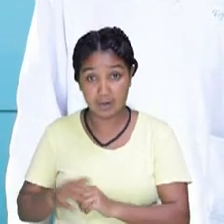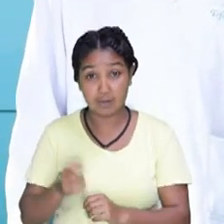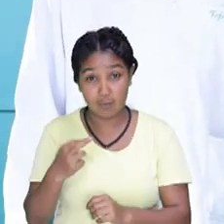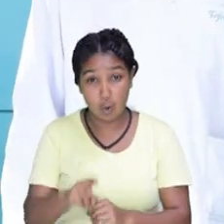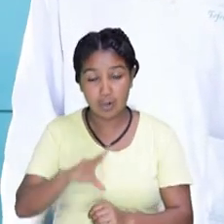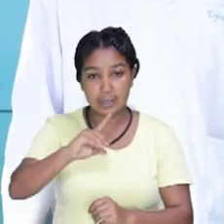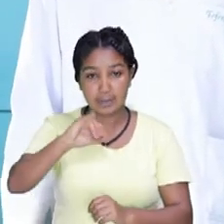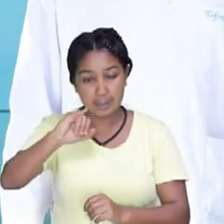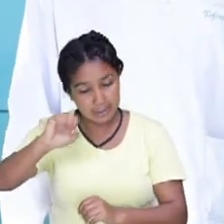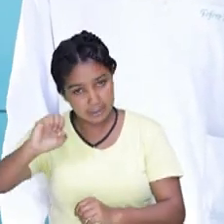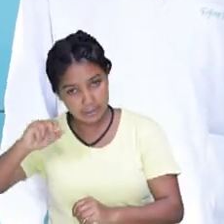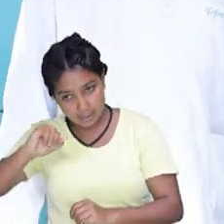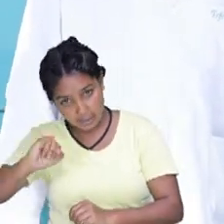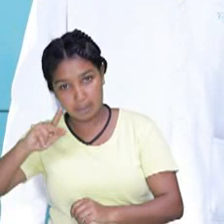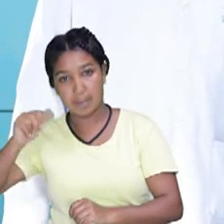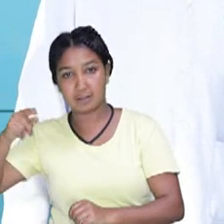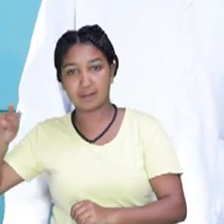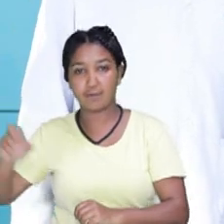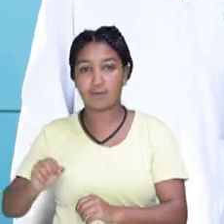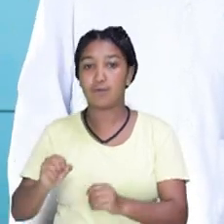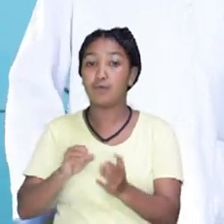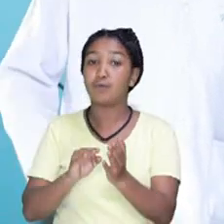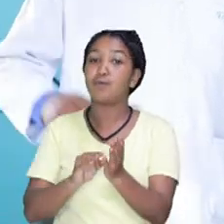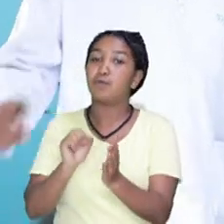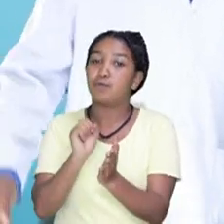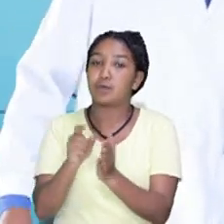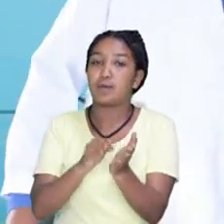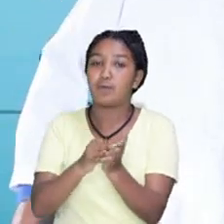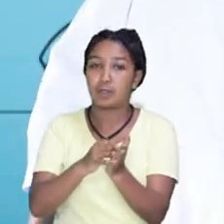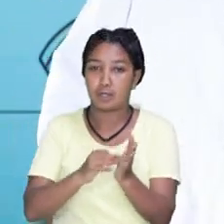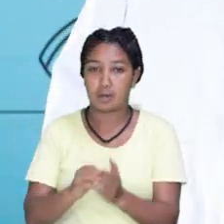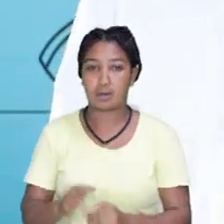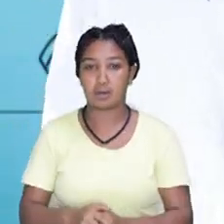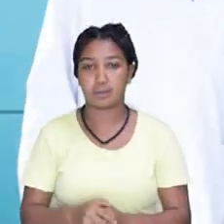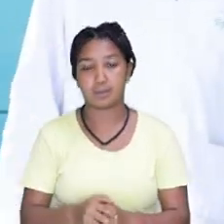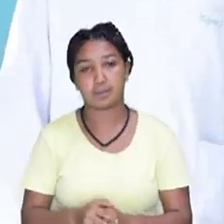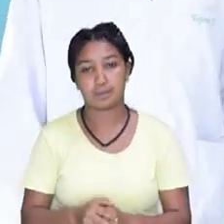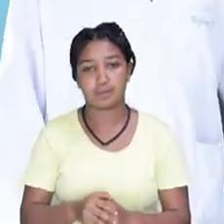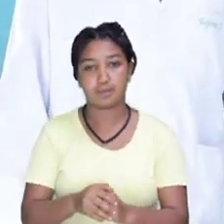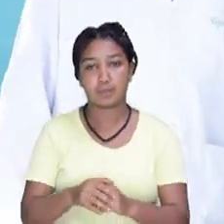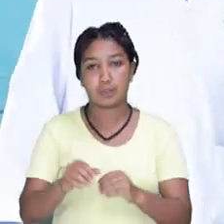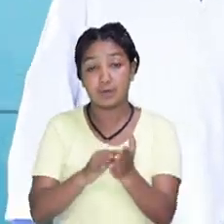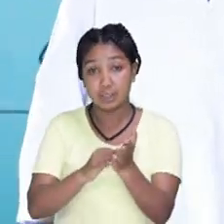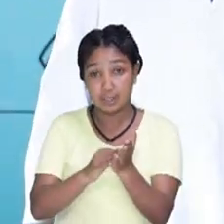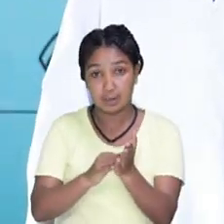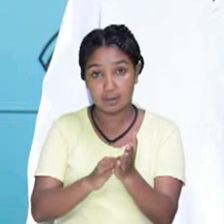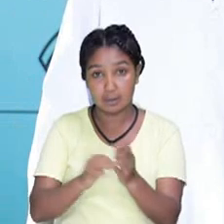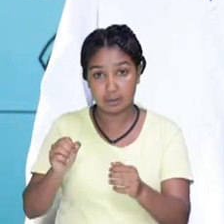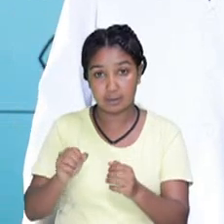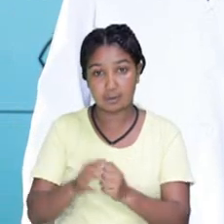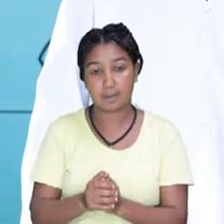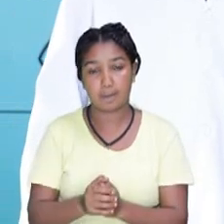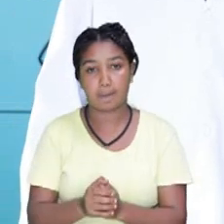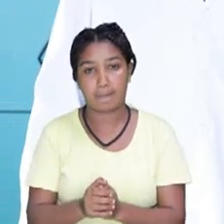non-conservative or dissipative force, are frictional force. Usually we can categorize all this under frictional force, but depending on the